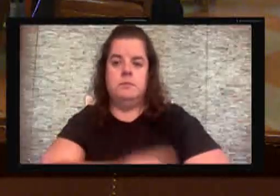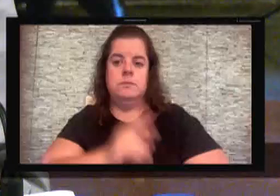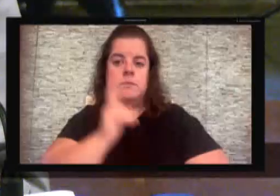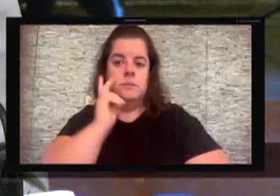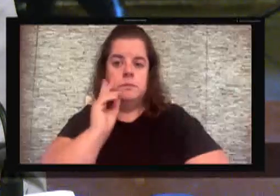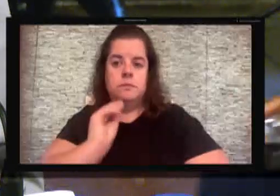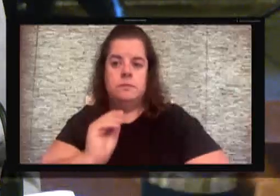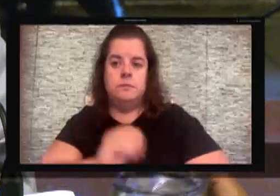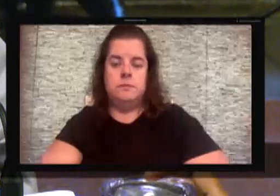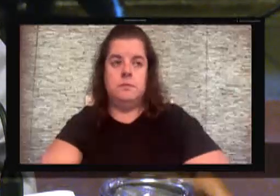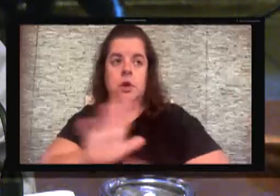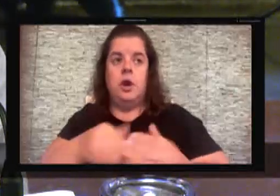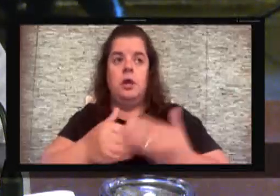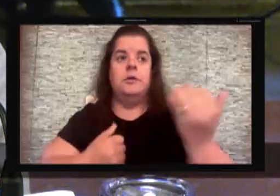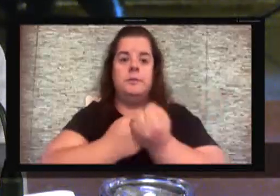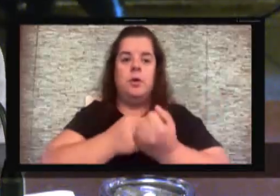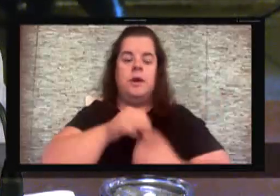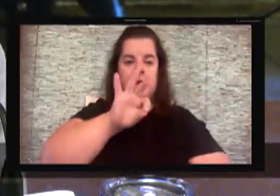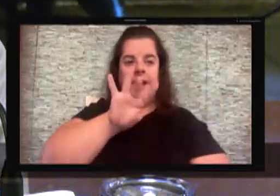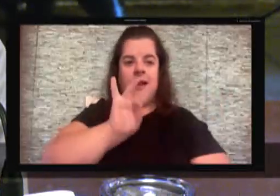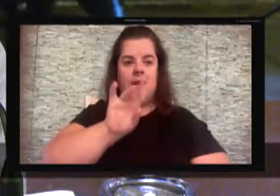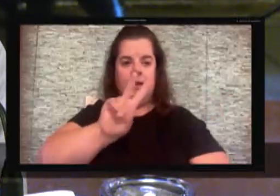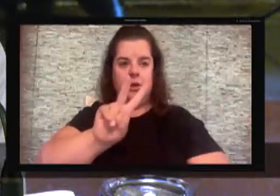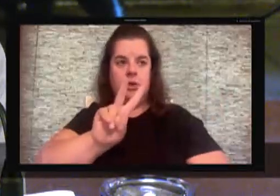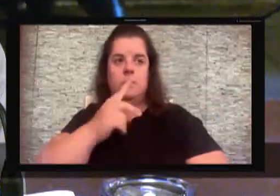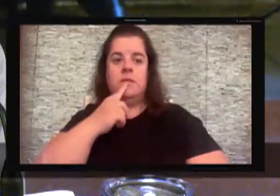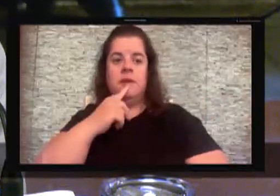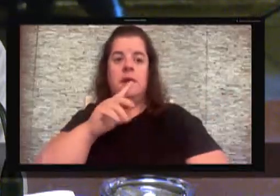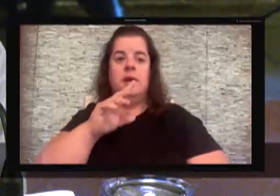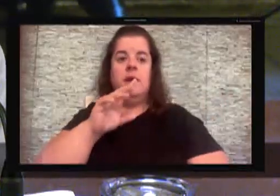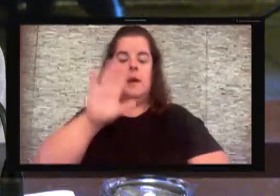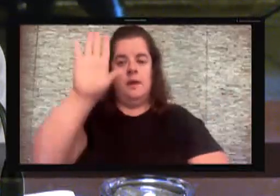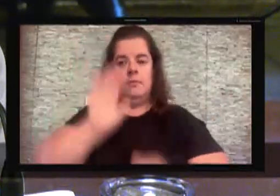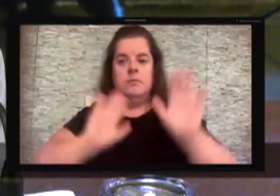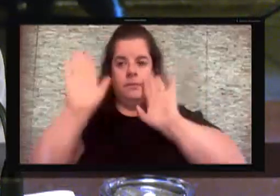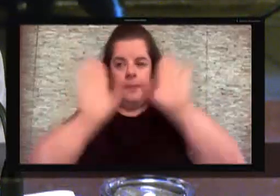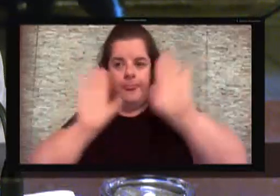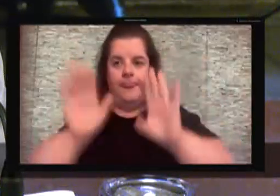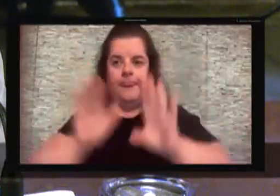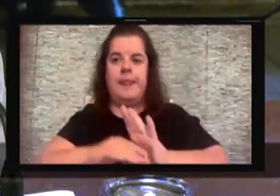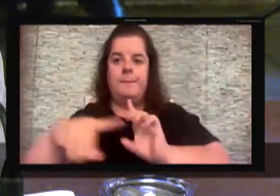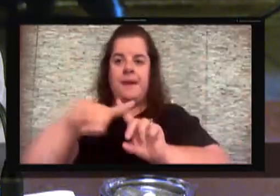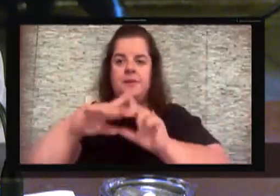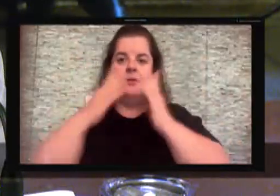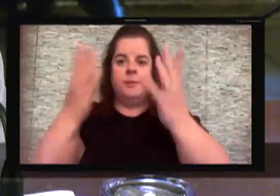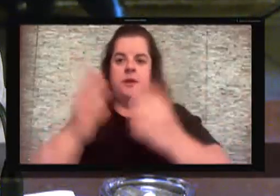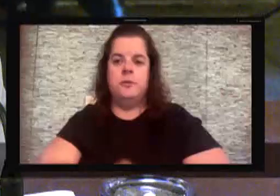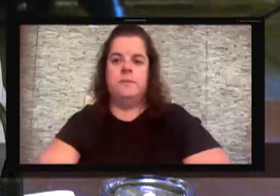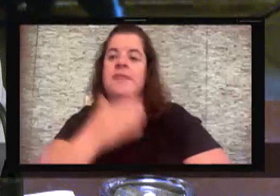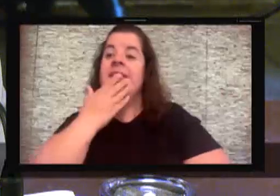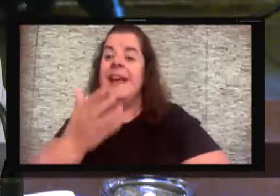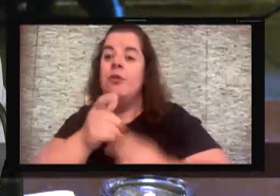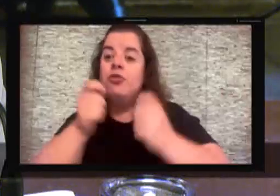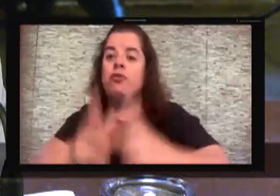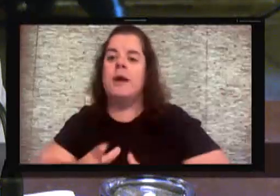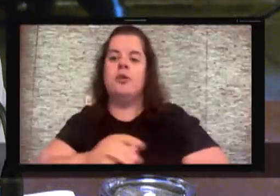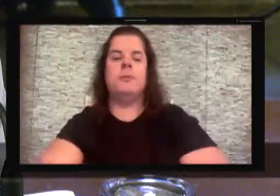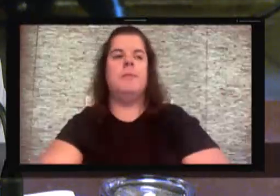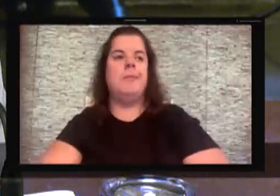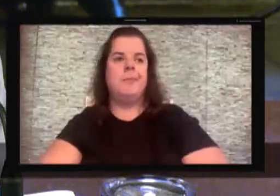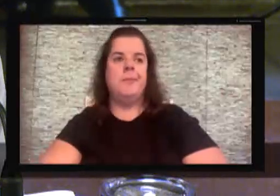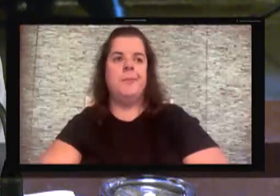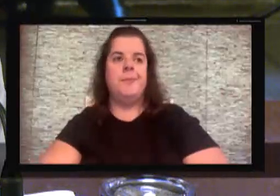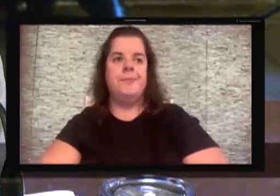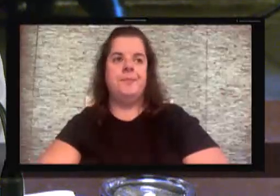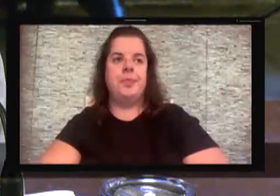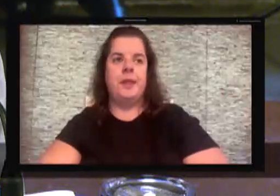in favor of Bill 982, please indicate by saying aye. Aye. Aye. Affirmative recommendation. Thank you very much, Director. I